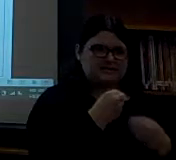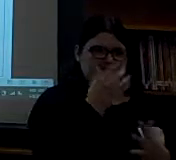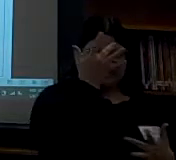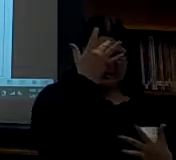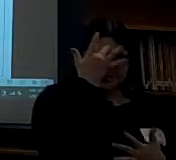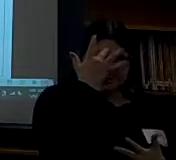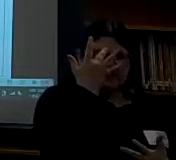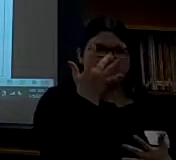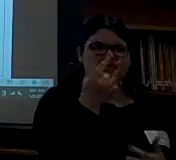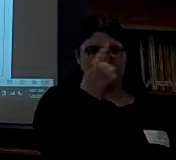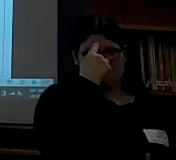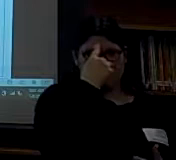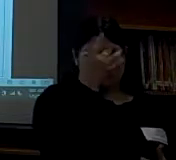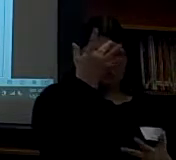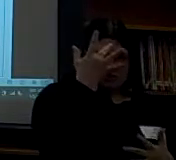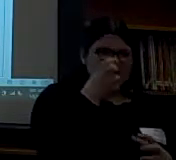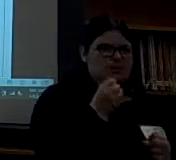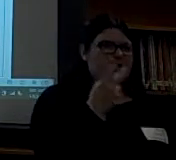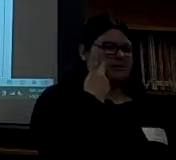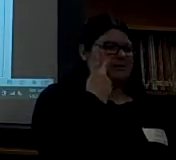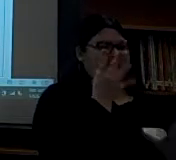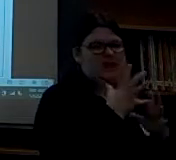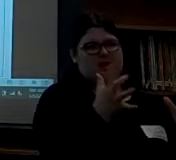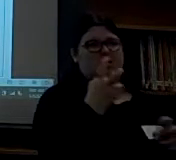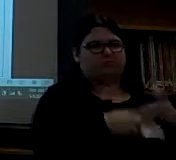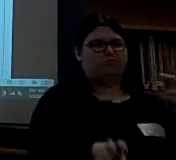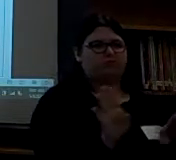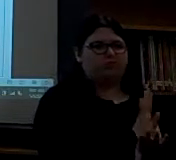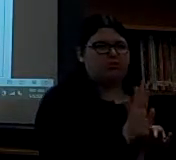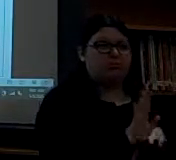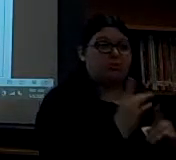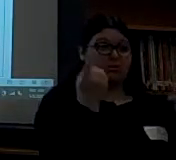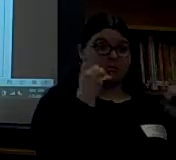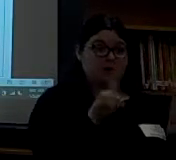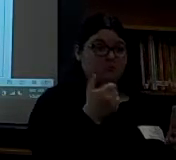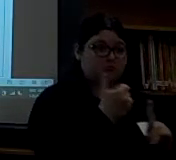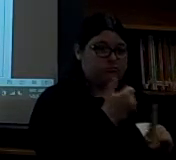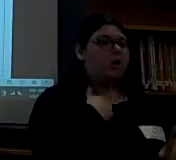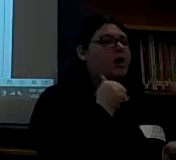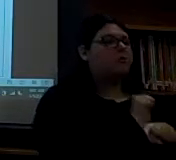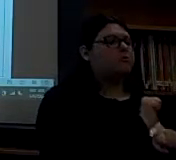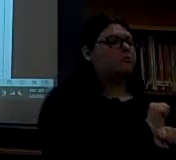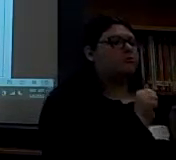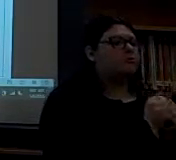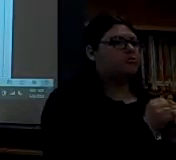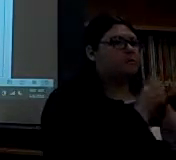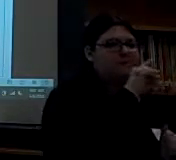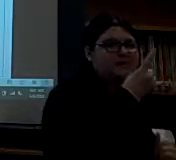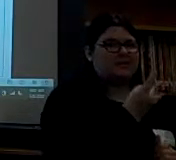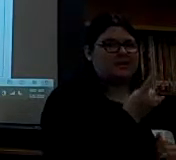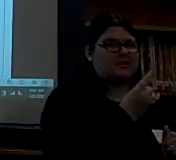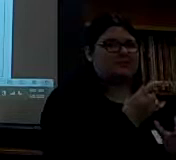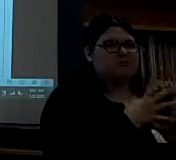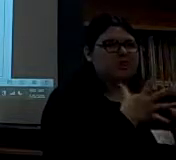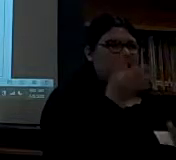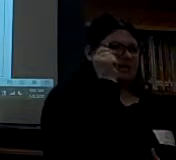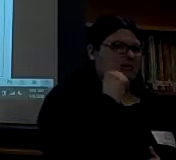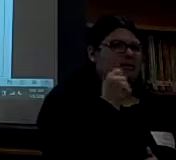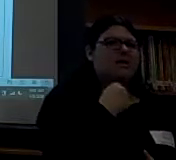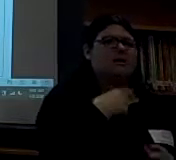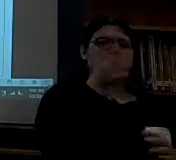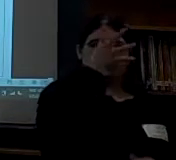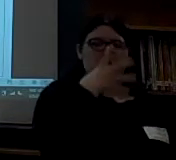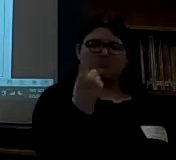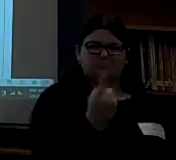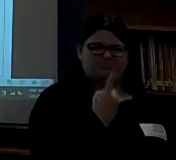seeing a lot of the difficult behaviors. But what happened was I was working with the kids, mostly adolescents, and parents kept coming up to